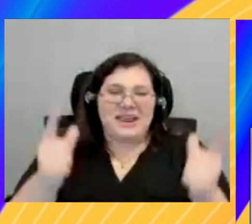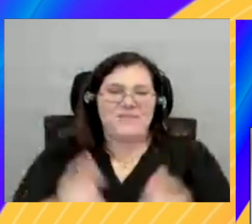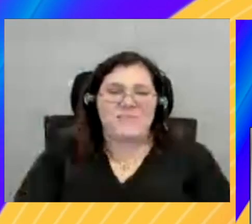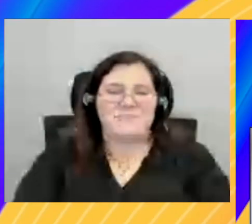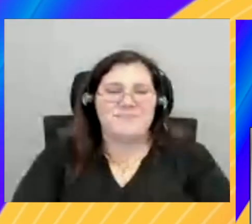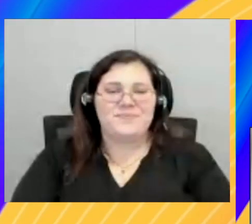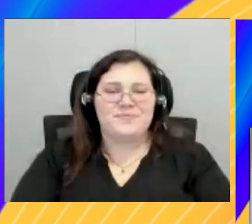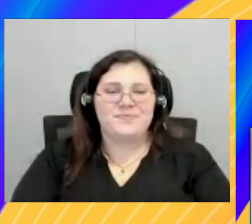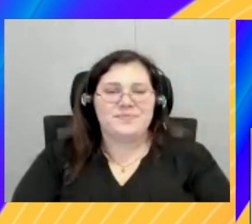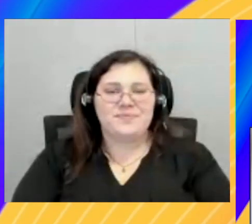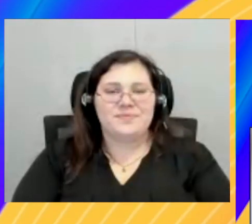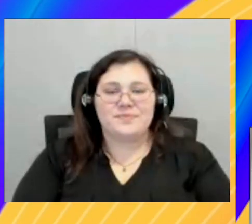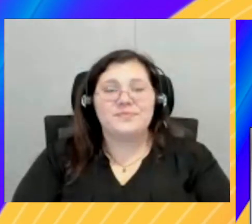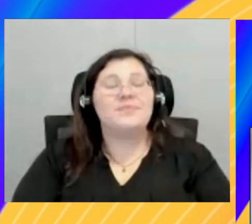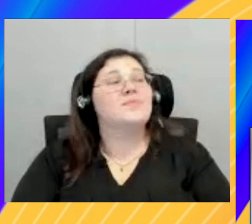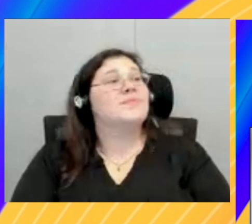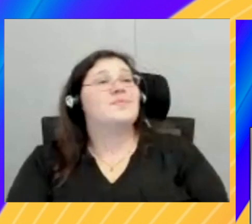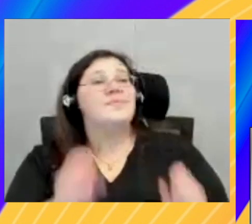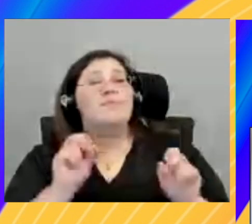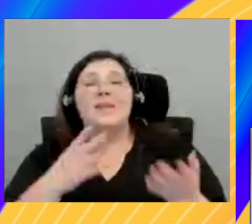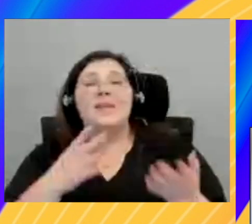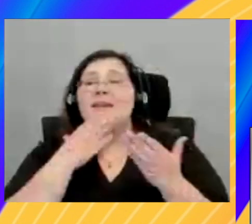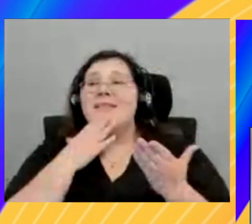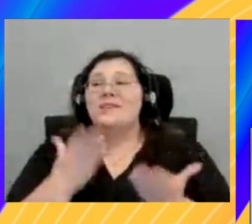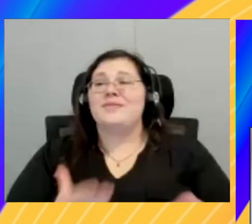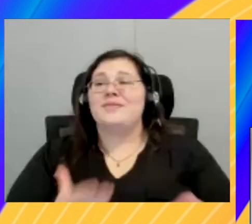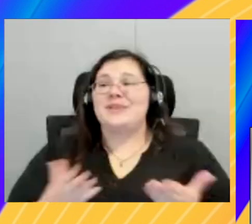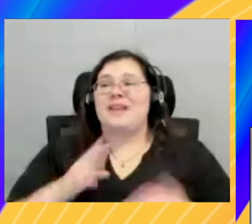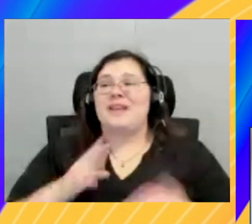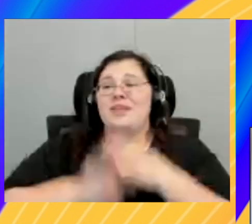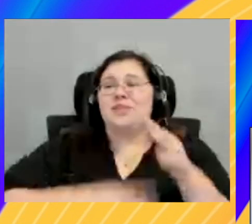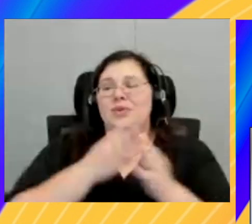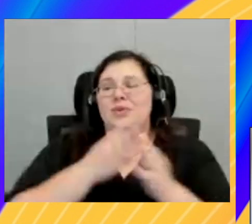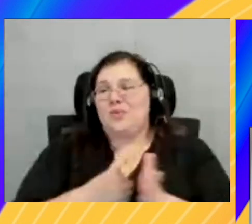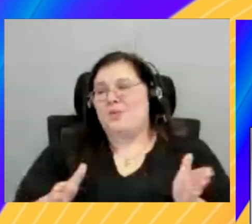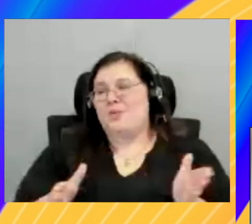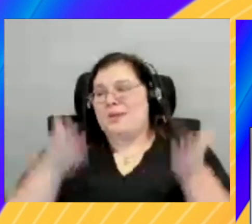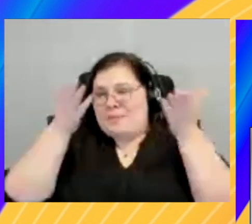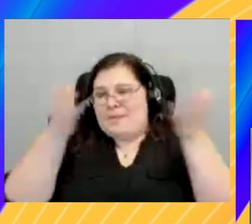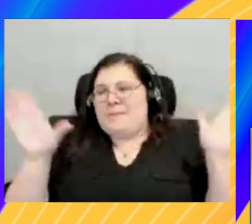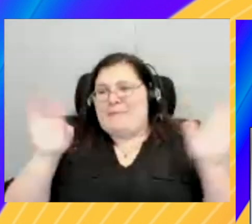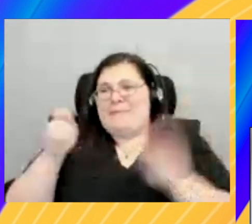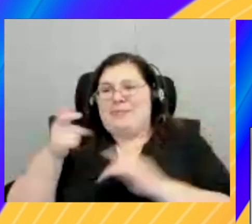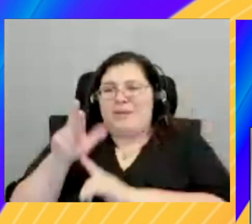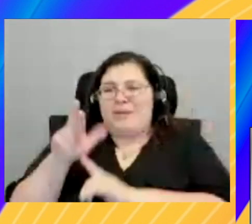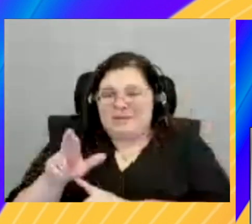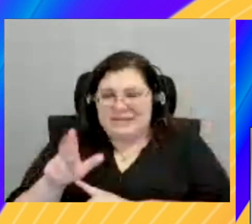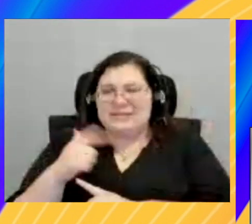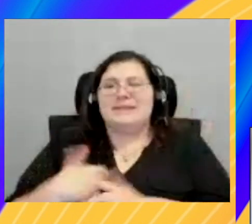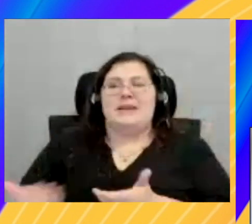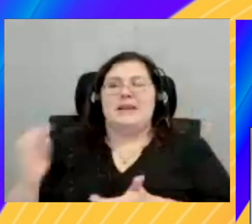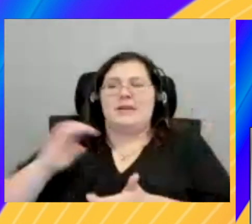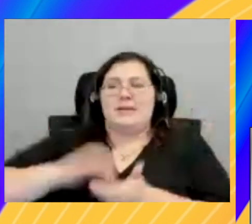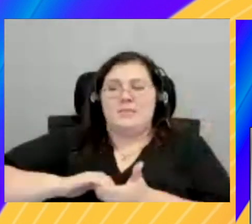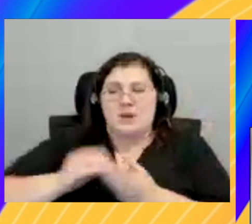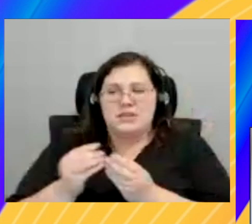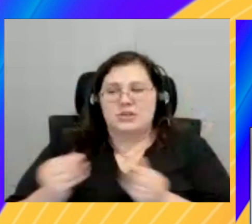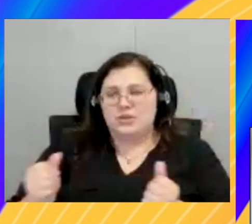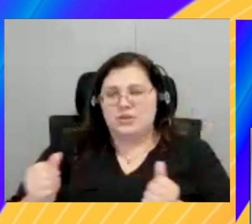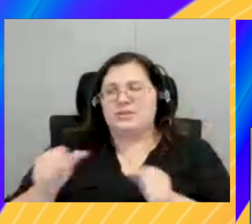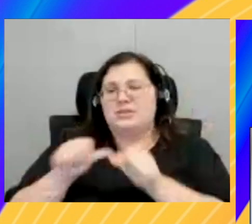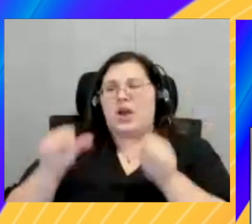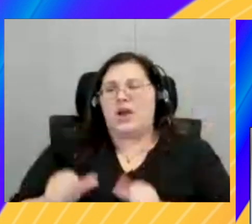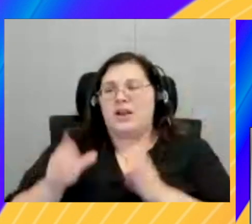right, thanks for being here at the Worldwide Public Sector. My name is James Spencer, Partner Solutions Architect here at AWS. And today I'm here